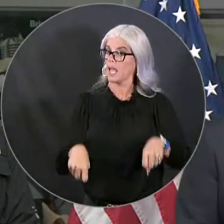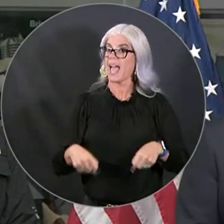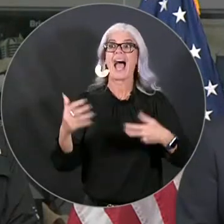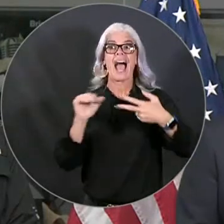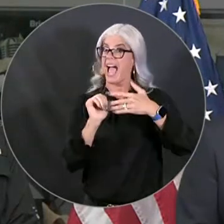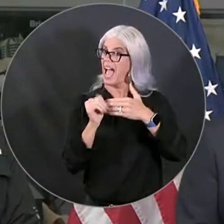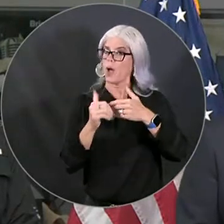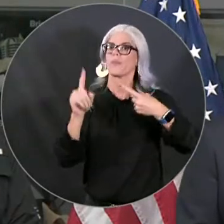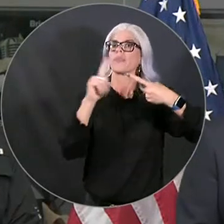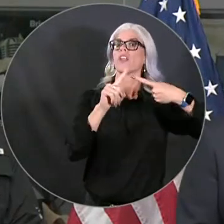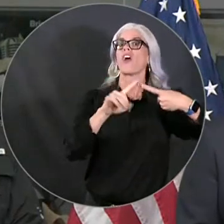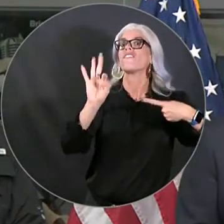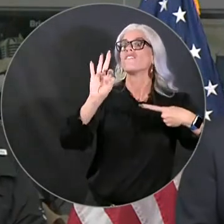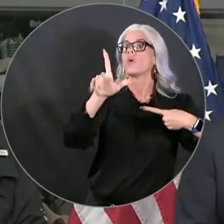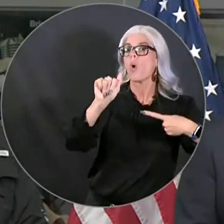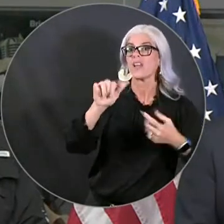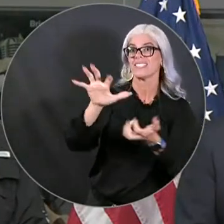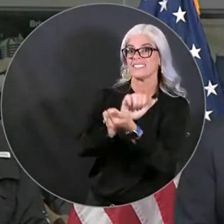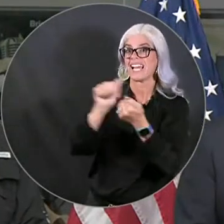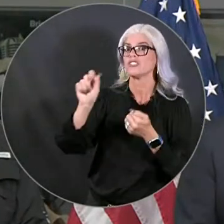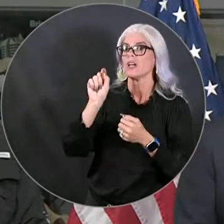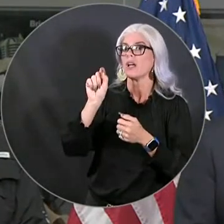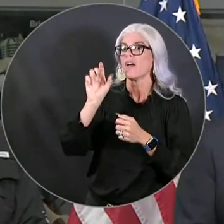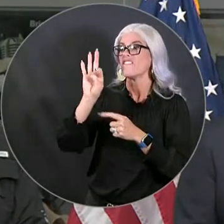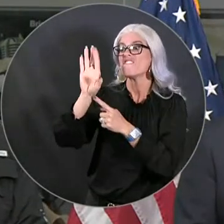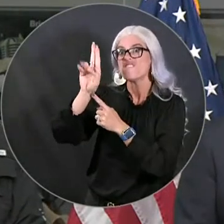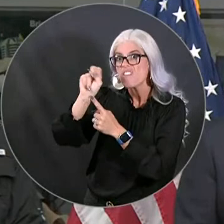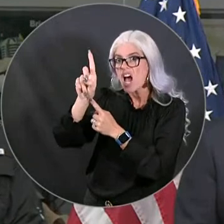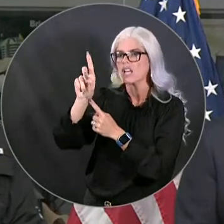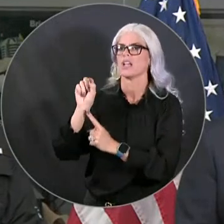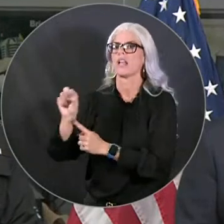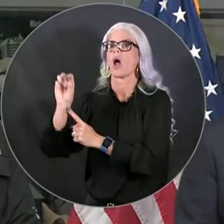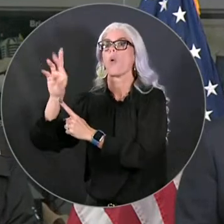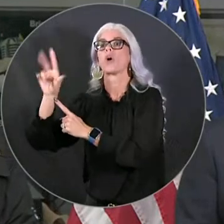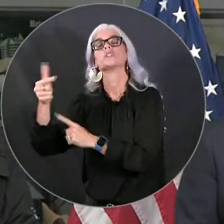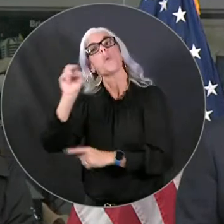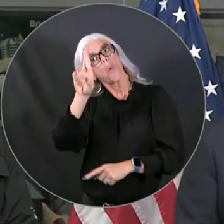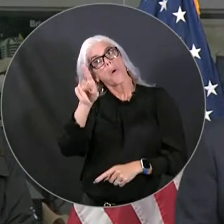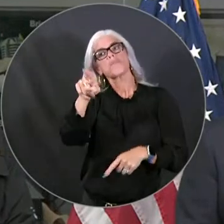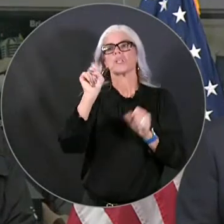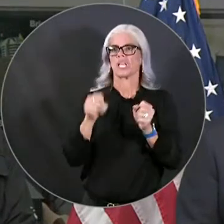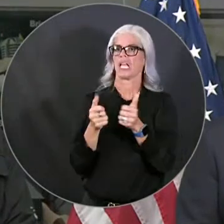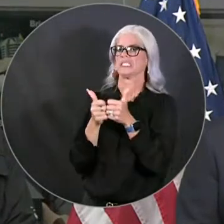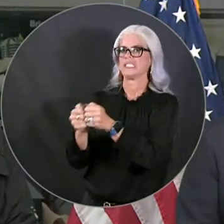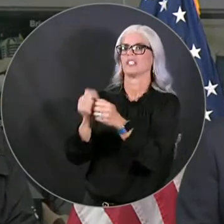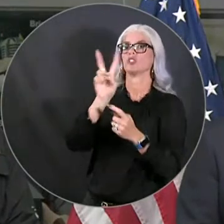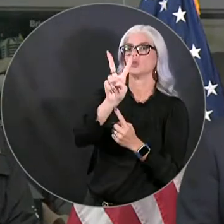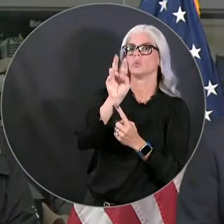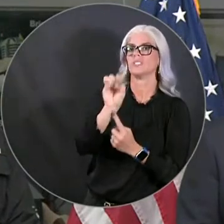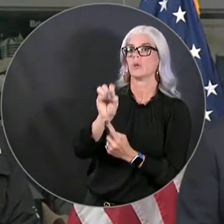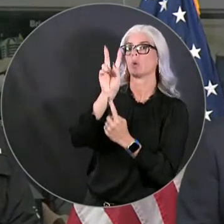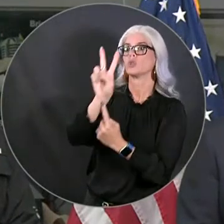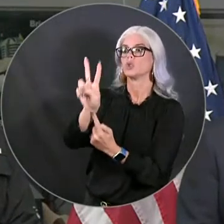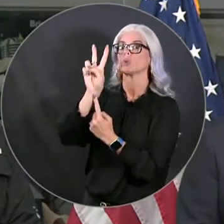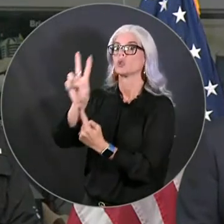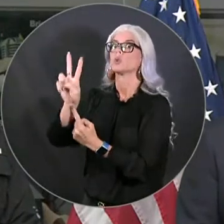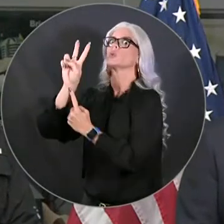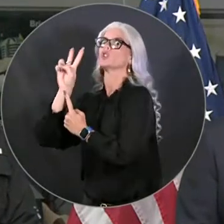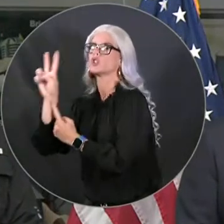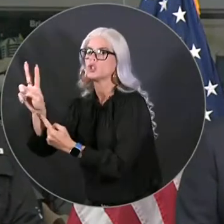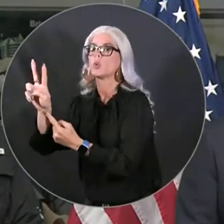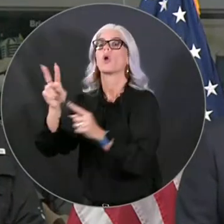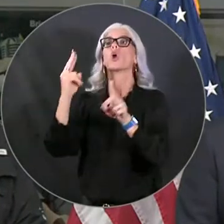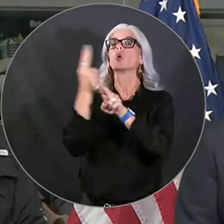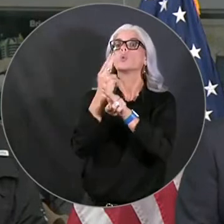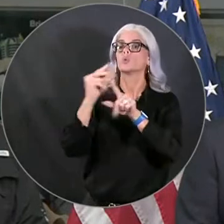floridadisasterfund.org, or you can also text disaster to 20222. But on behalf of so many wonderful people, thank